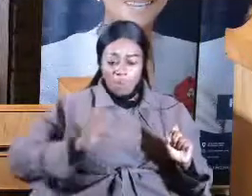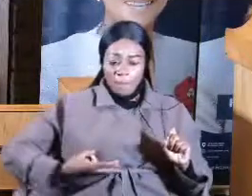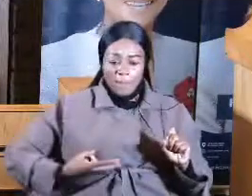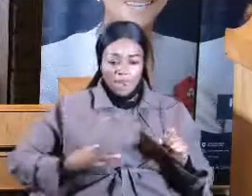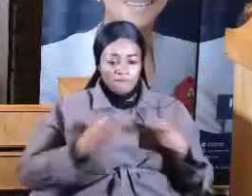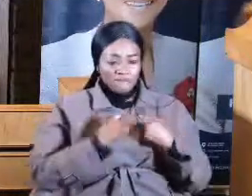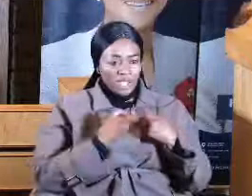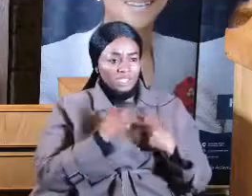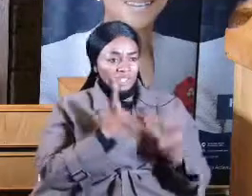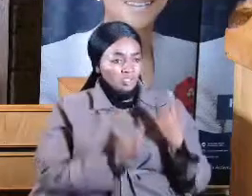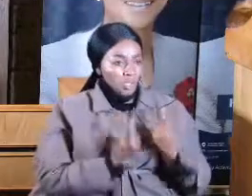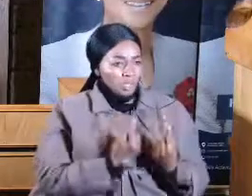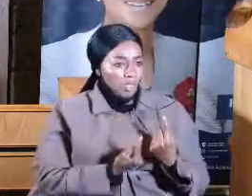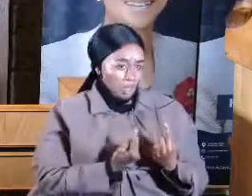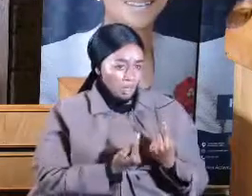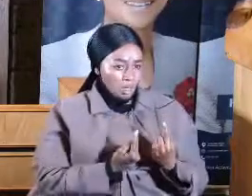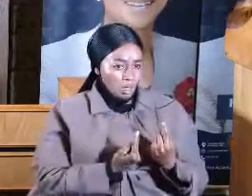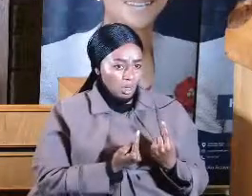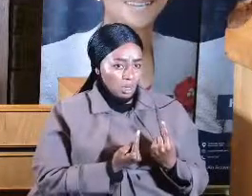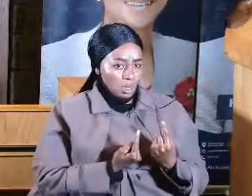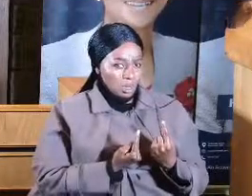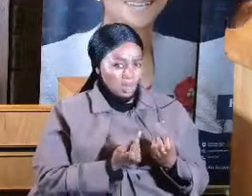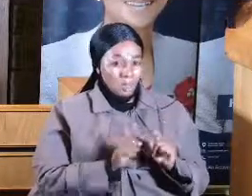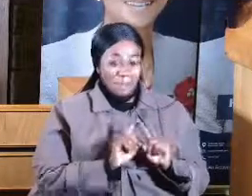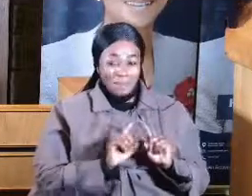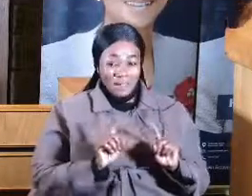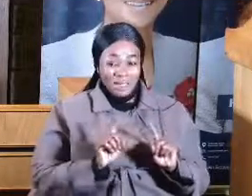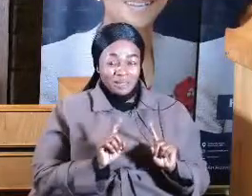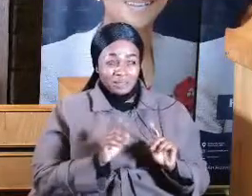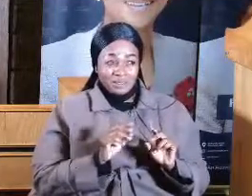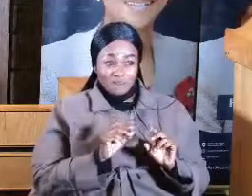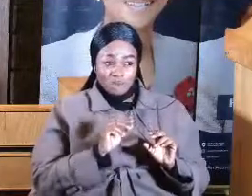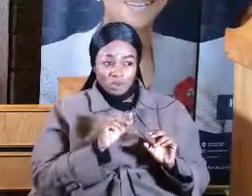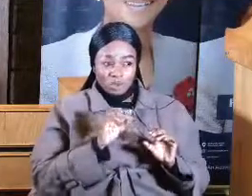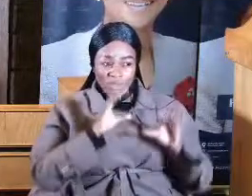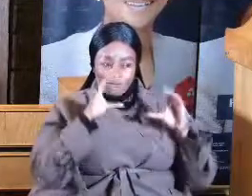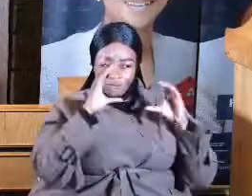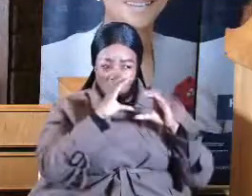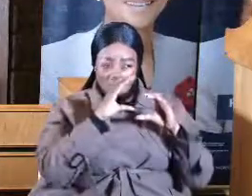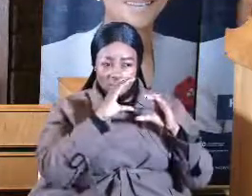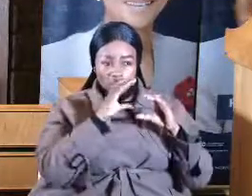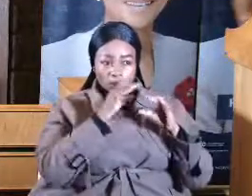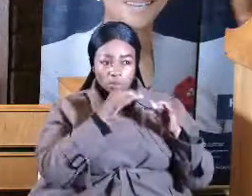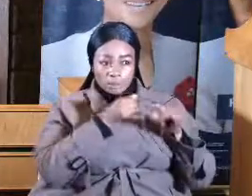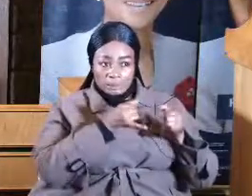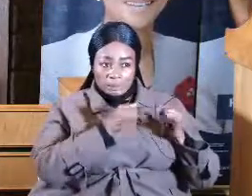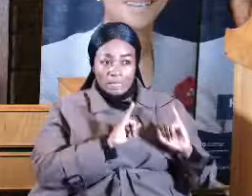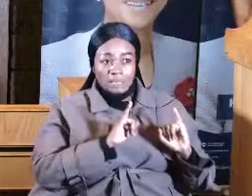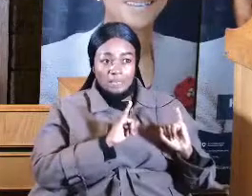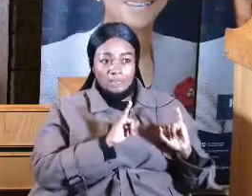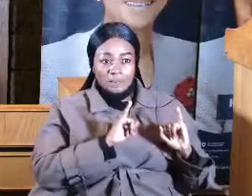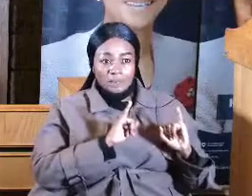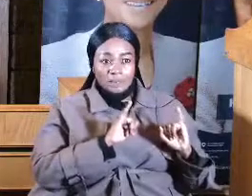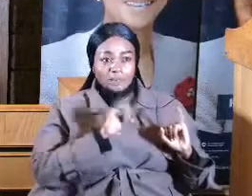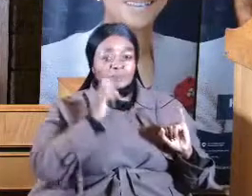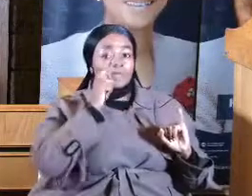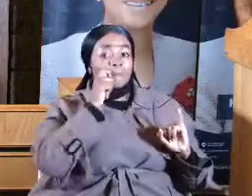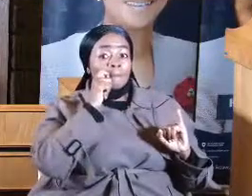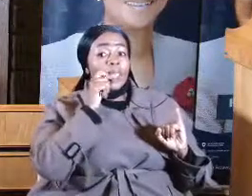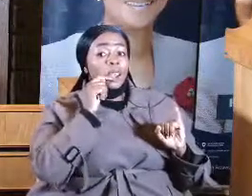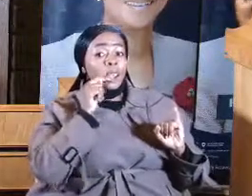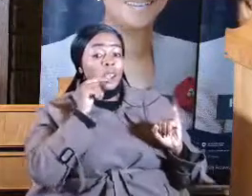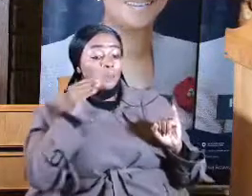other. But when you look very close, you would see there's a man